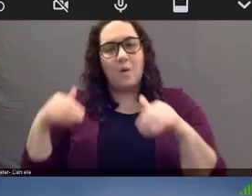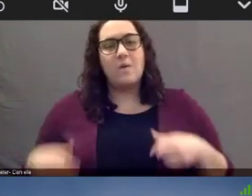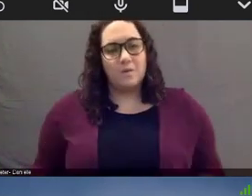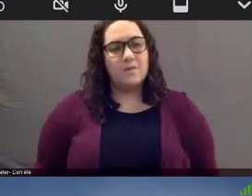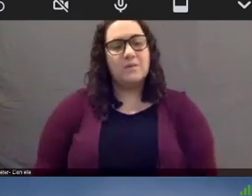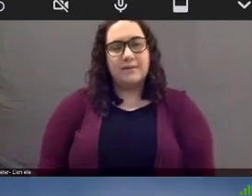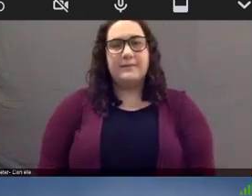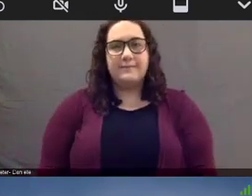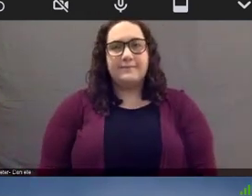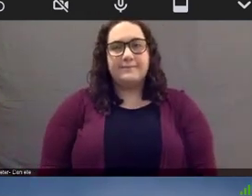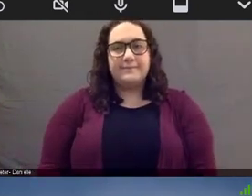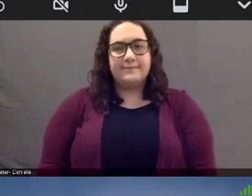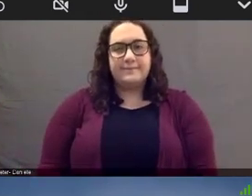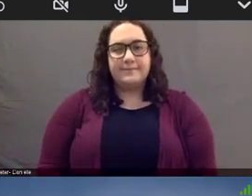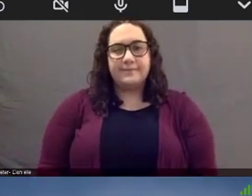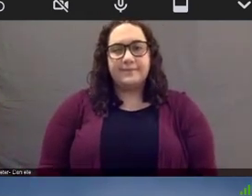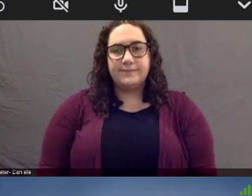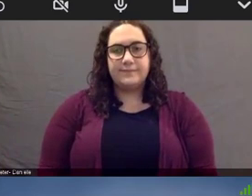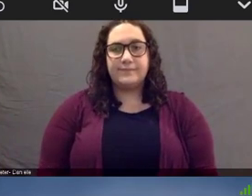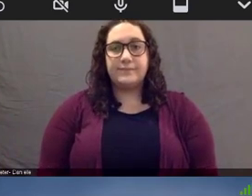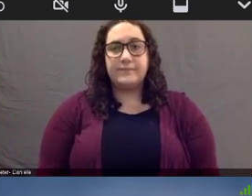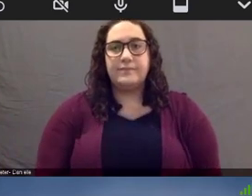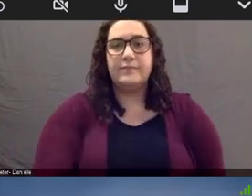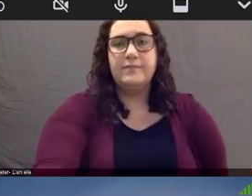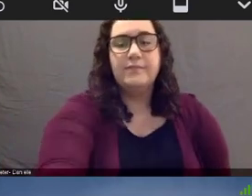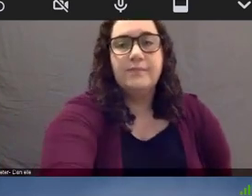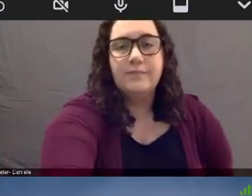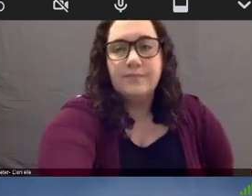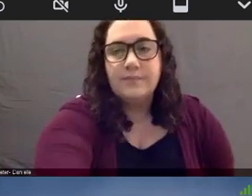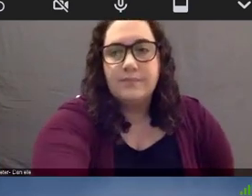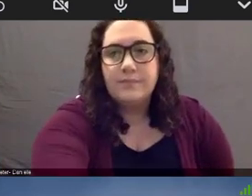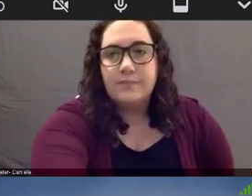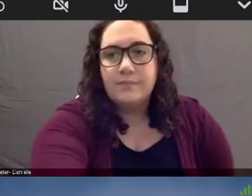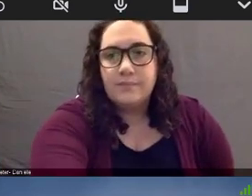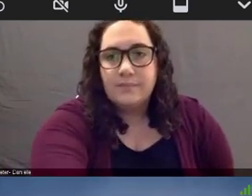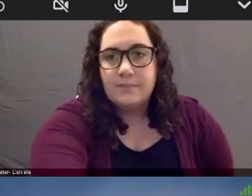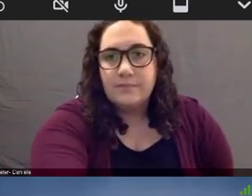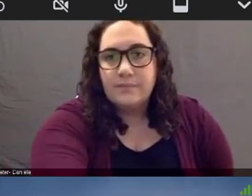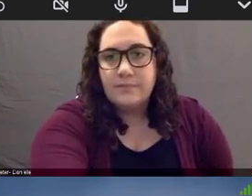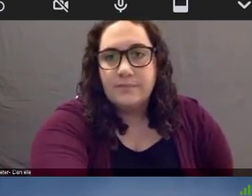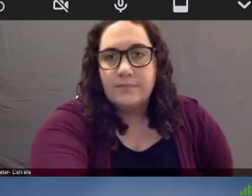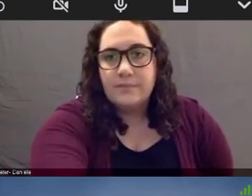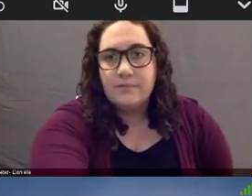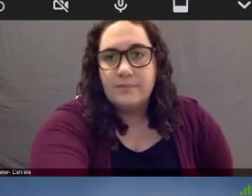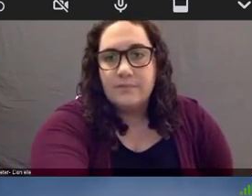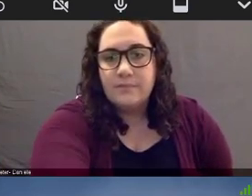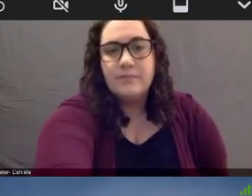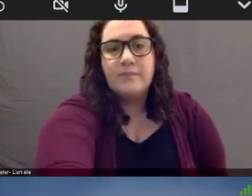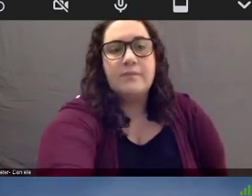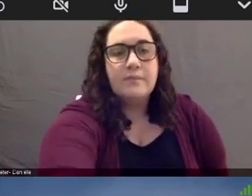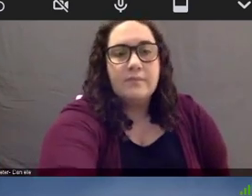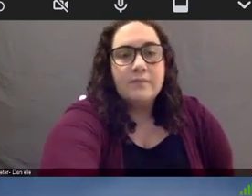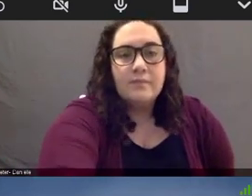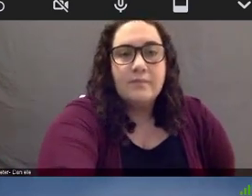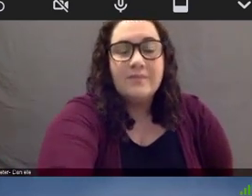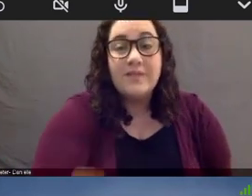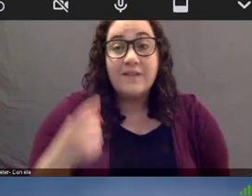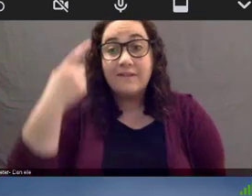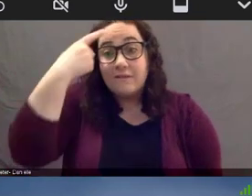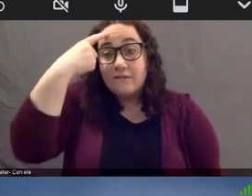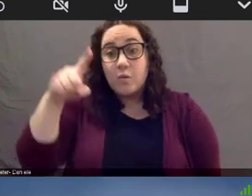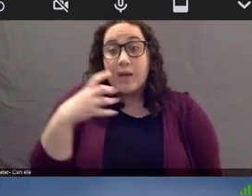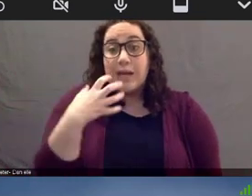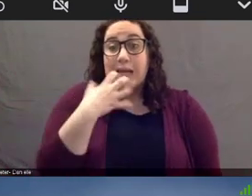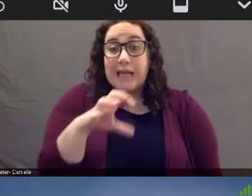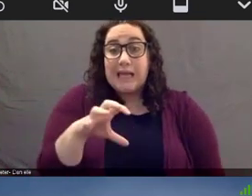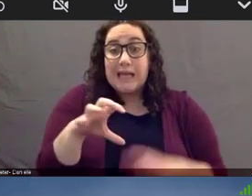we typically assume that kinetic energy changes and potential energy changes aren't that important. And